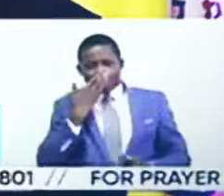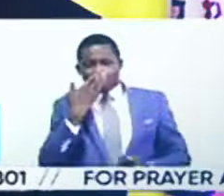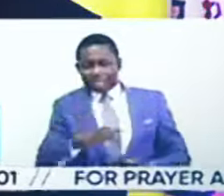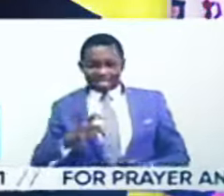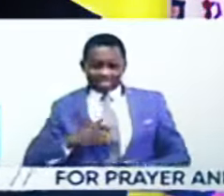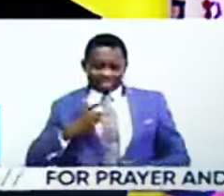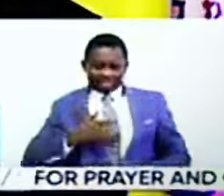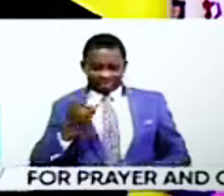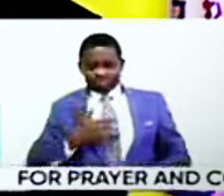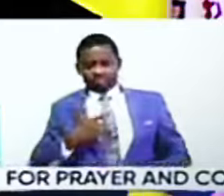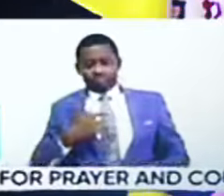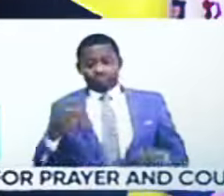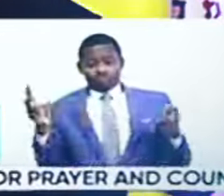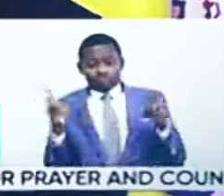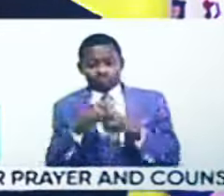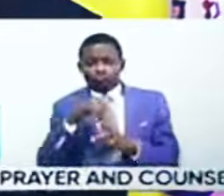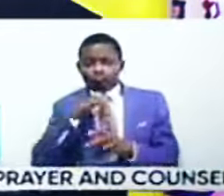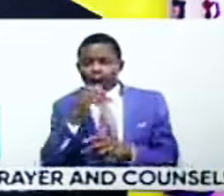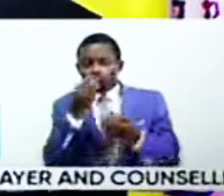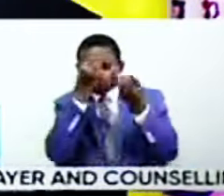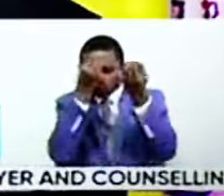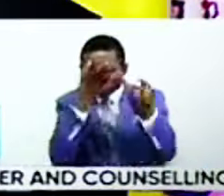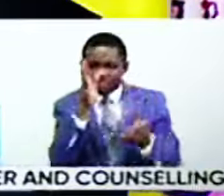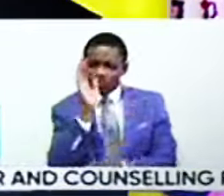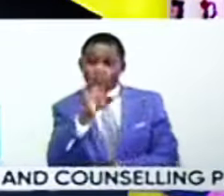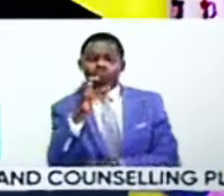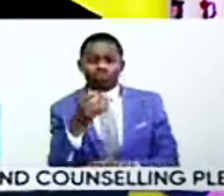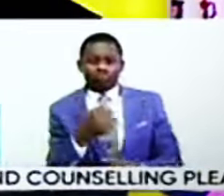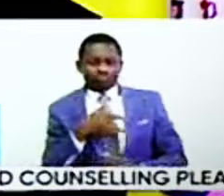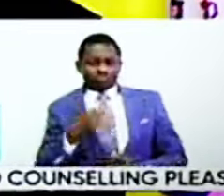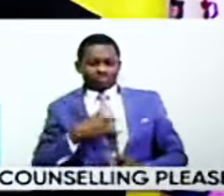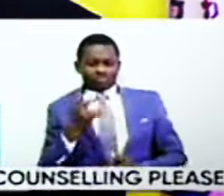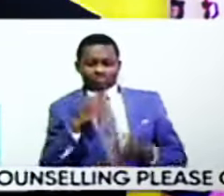I shouldn't obey its desires.